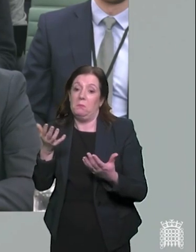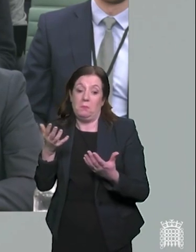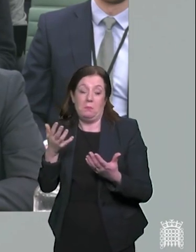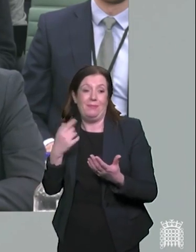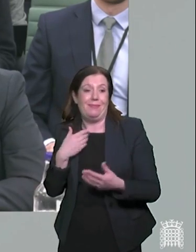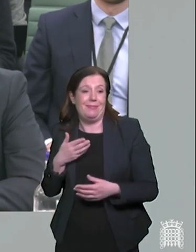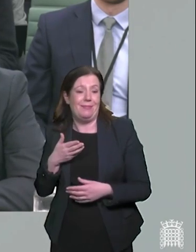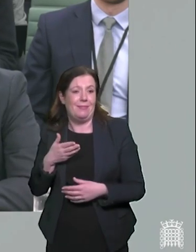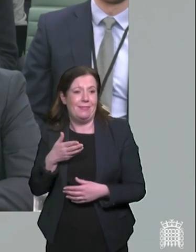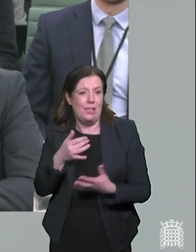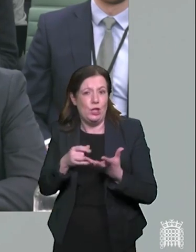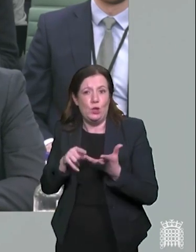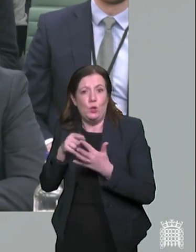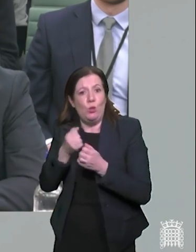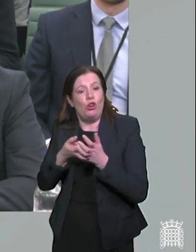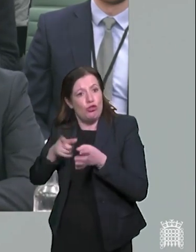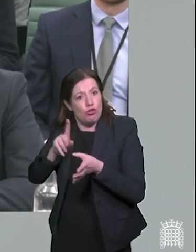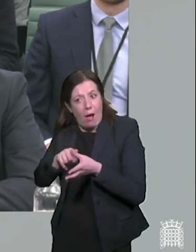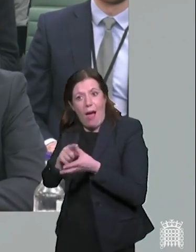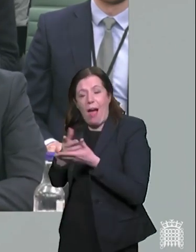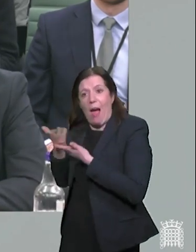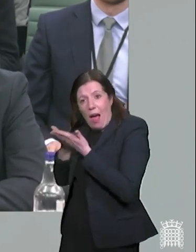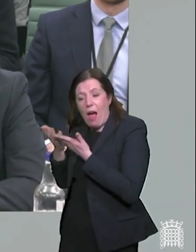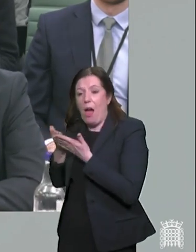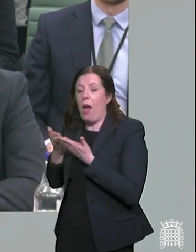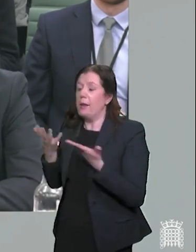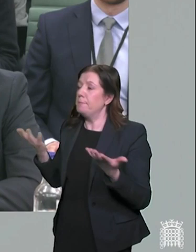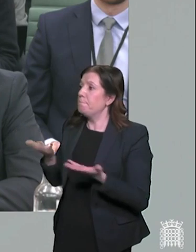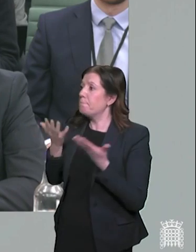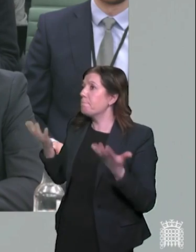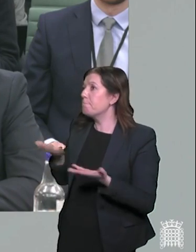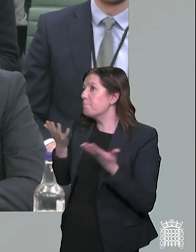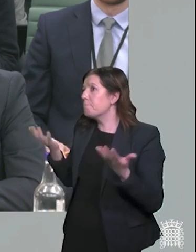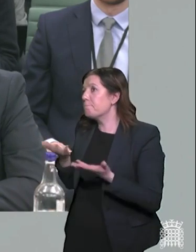post Sue Gray, post the beginning of the